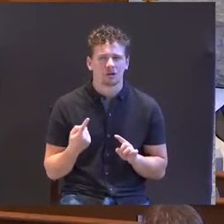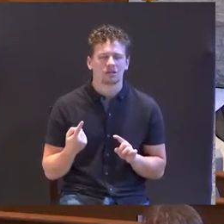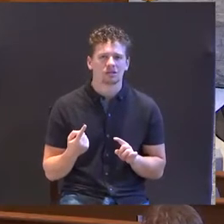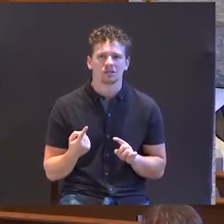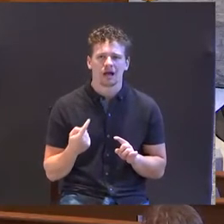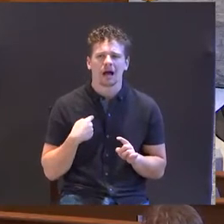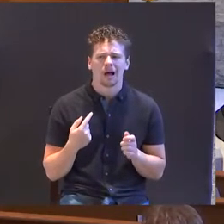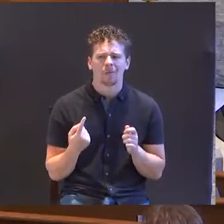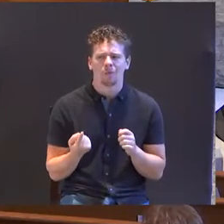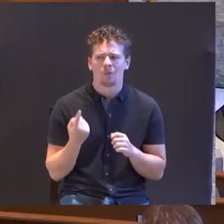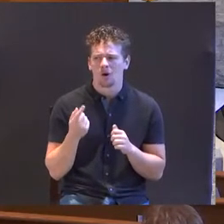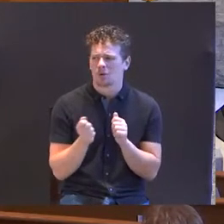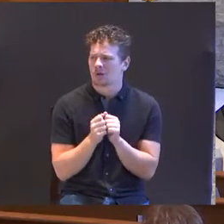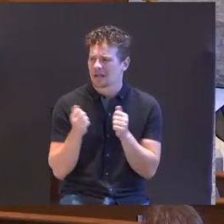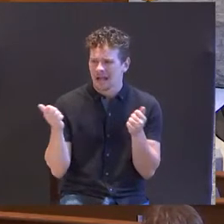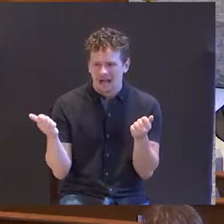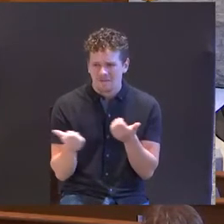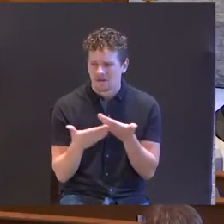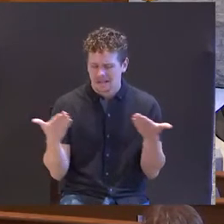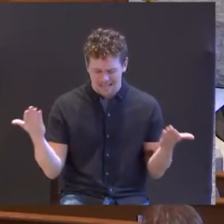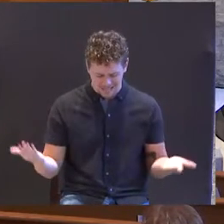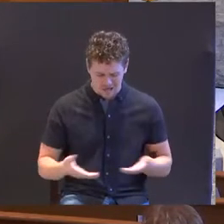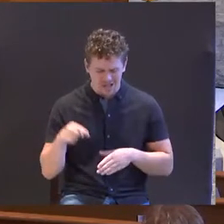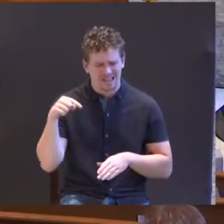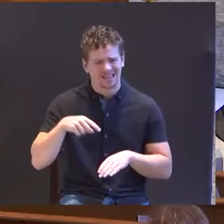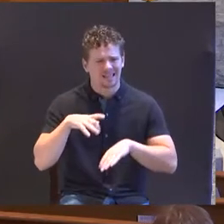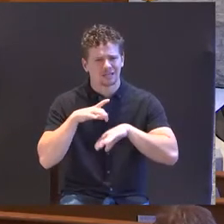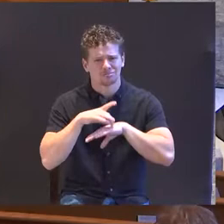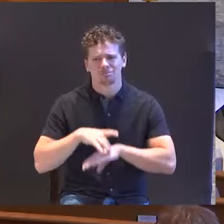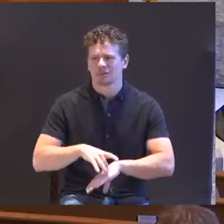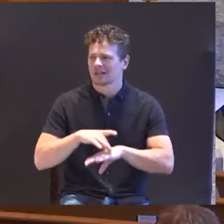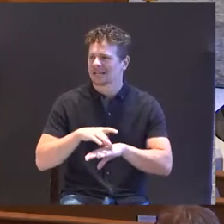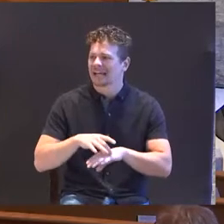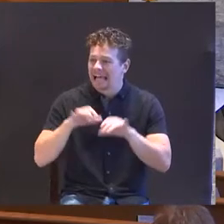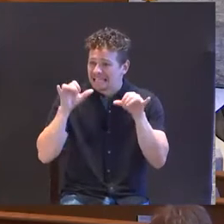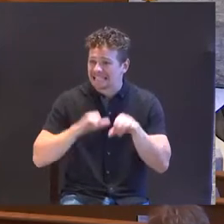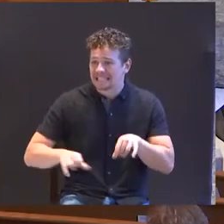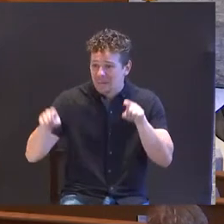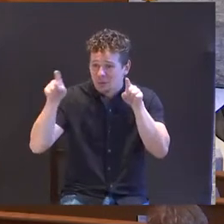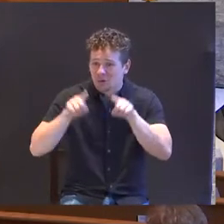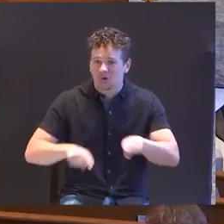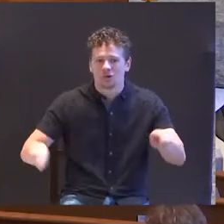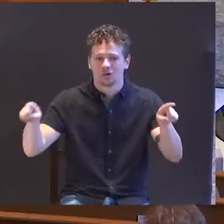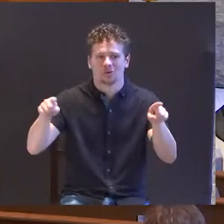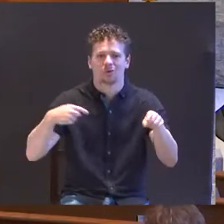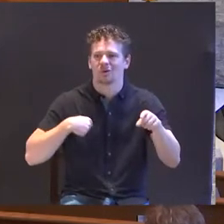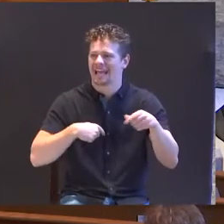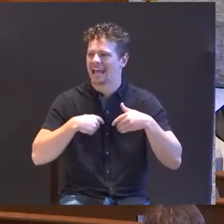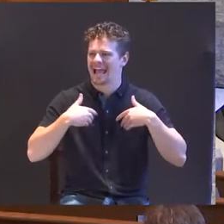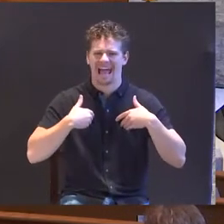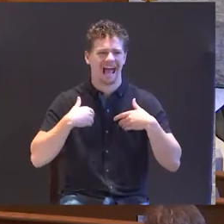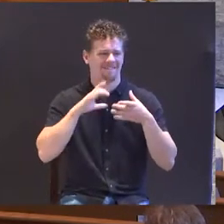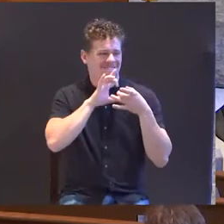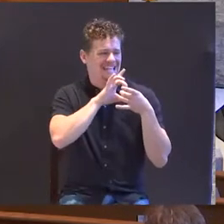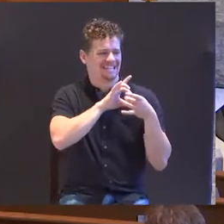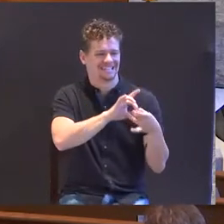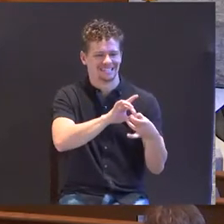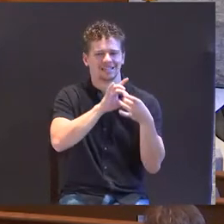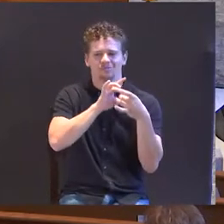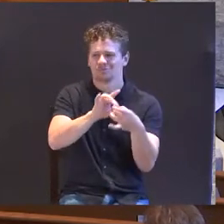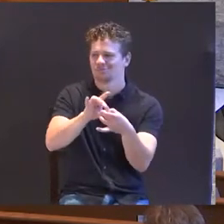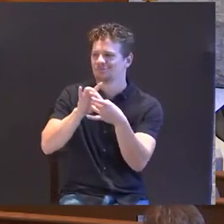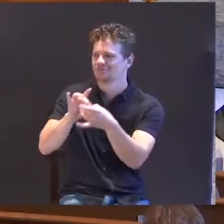so are you. That connecting invisible thread that connects us all is spirit, and we are